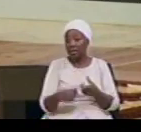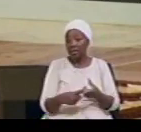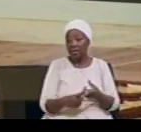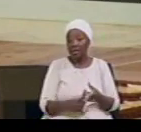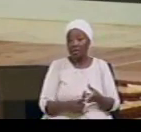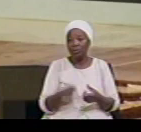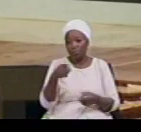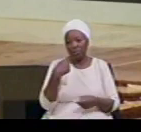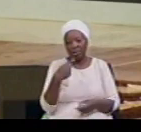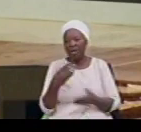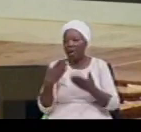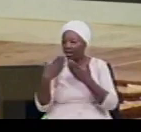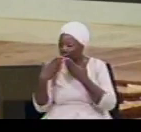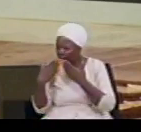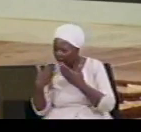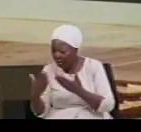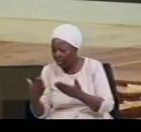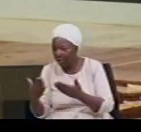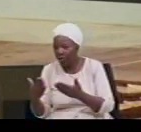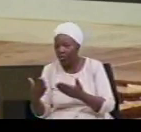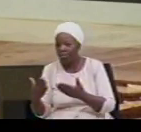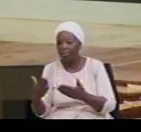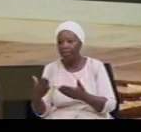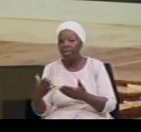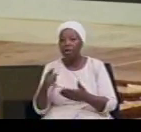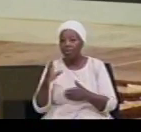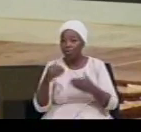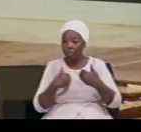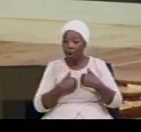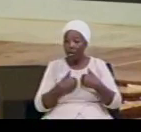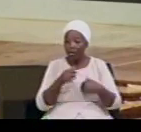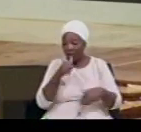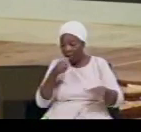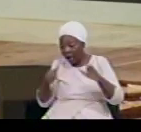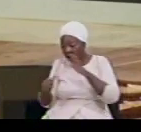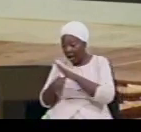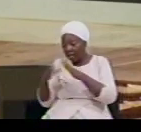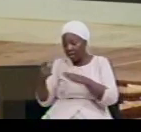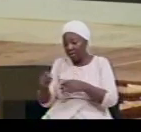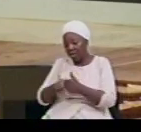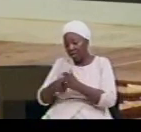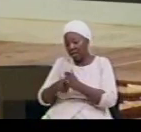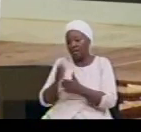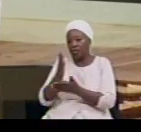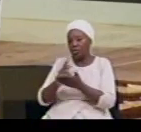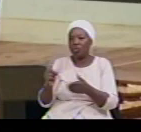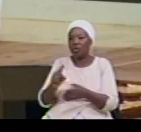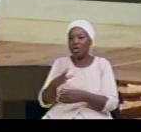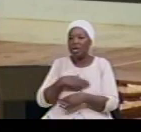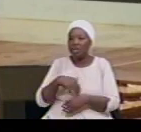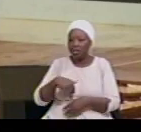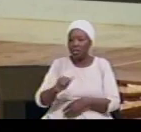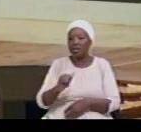you. You hang the key somewhere. You're still taking the public